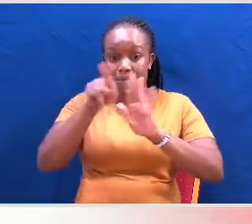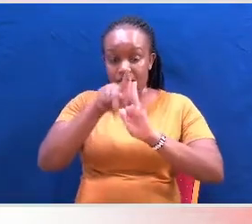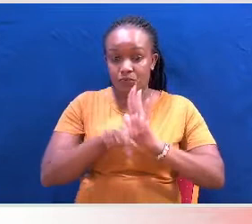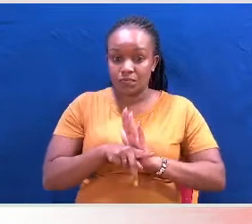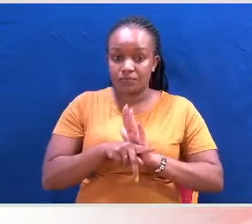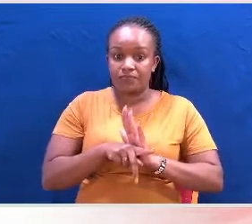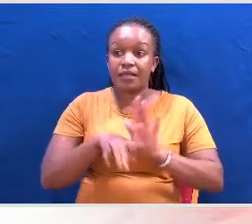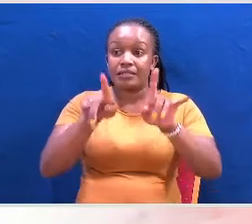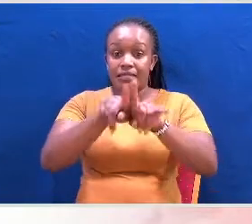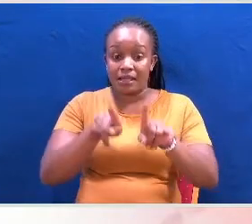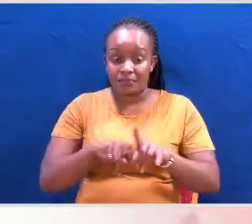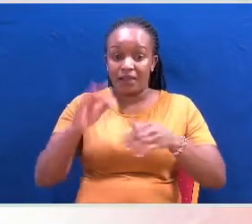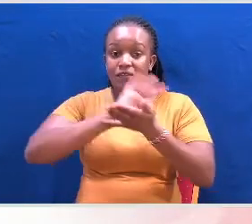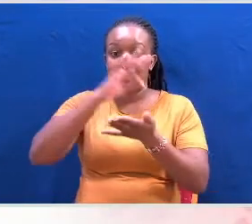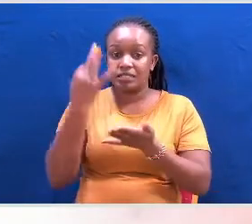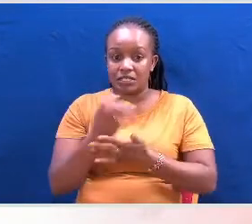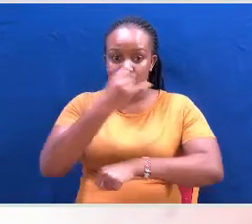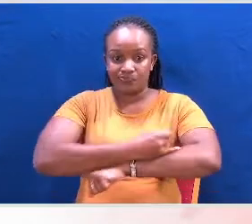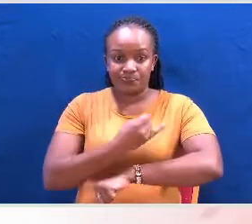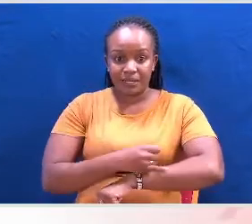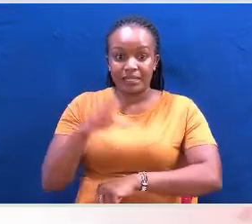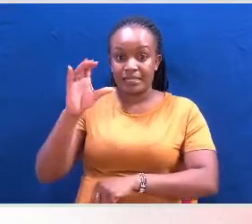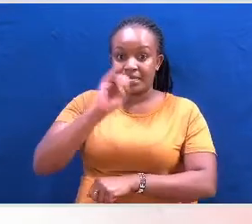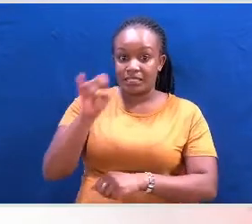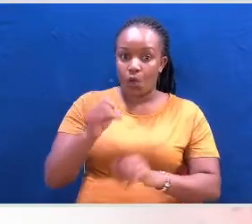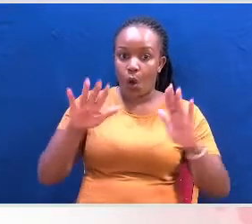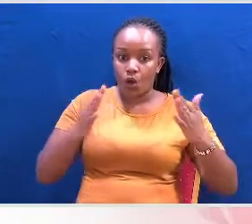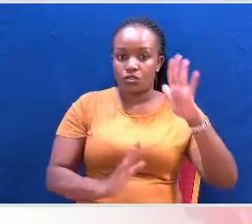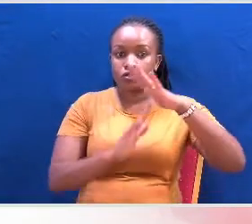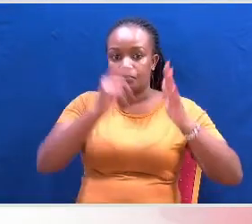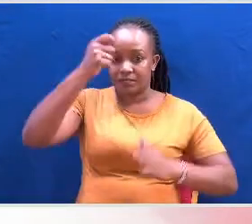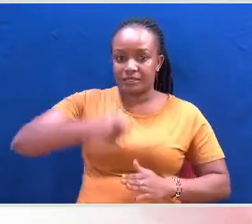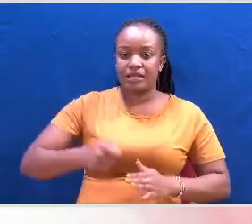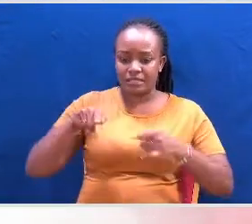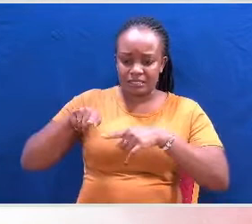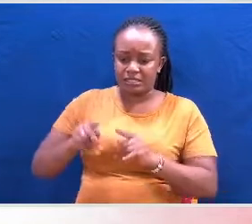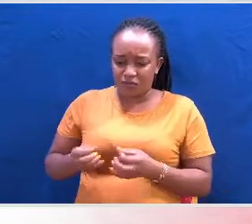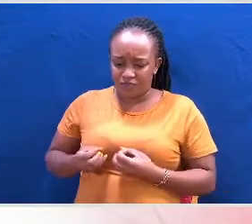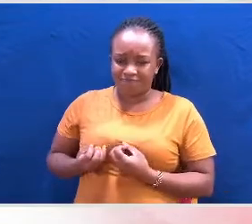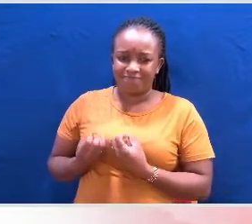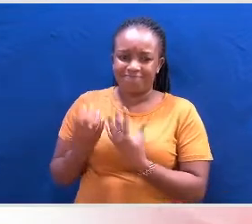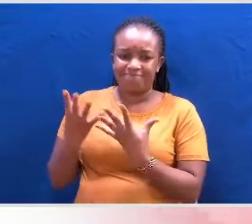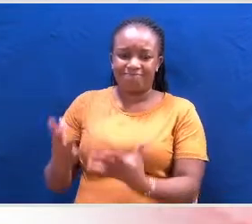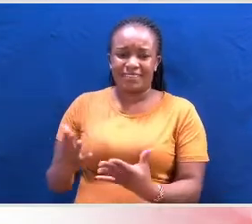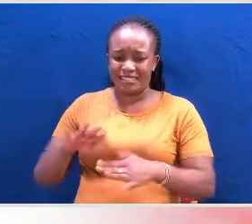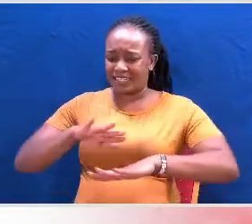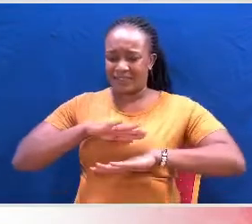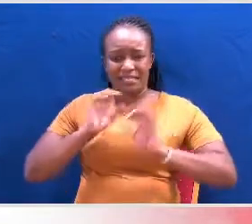an underfunded institution, Chief Justice Martha Koome could not help but express her dissatisfaction